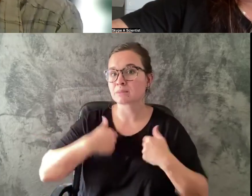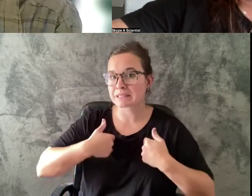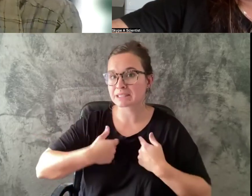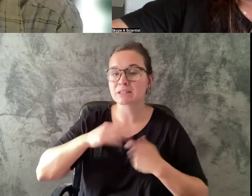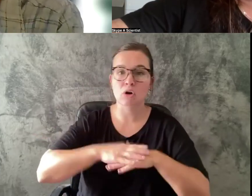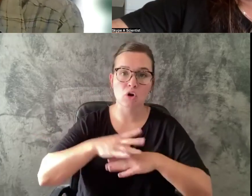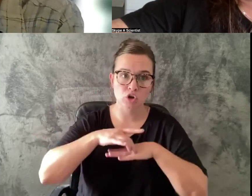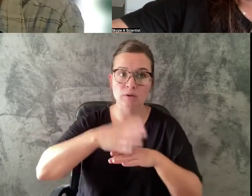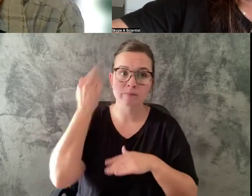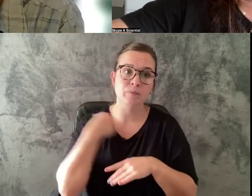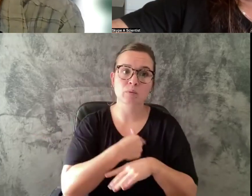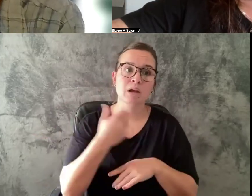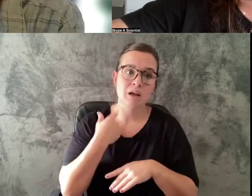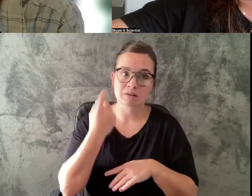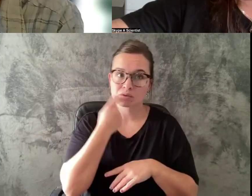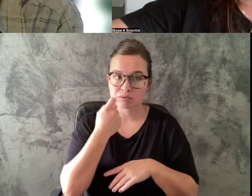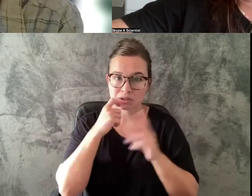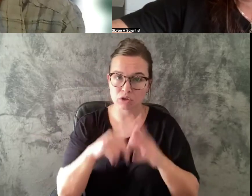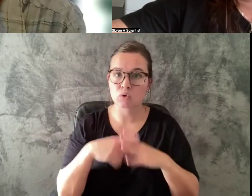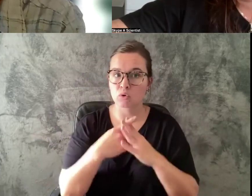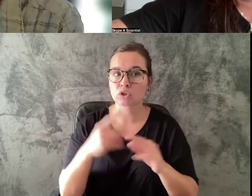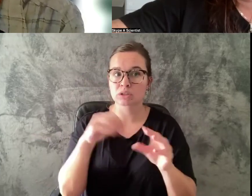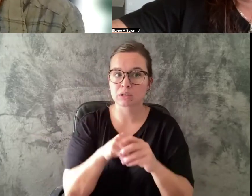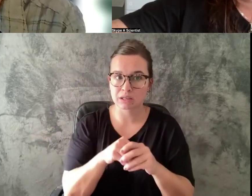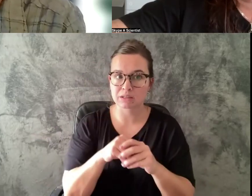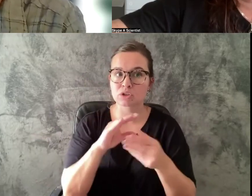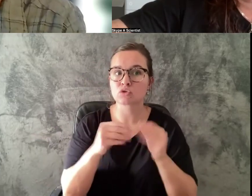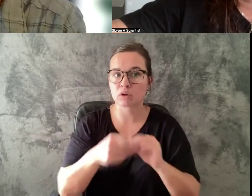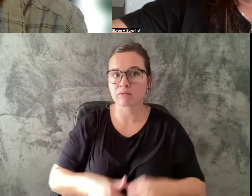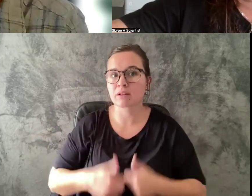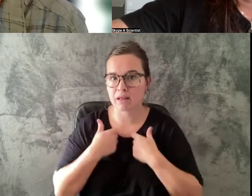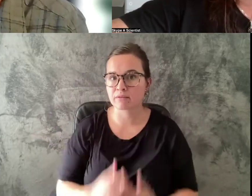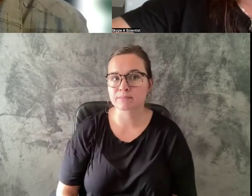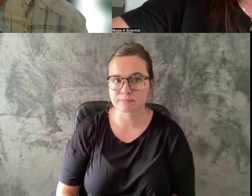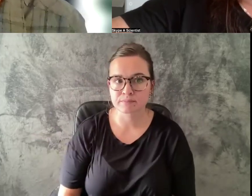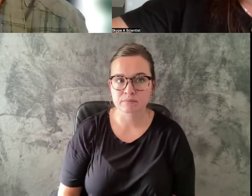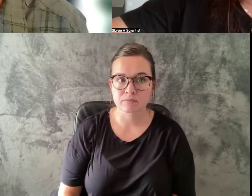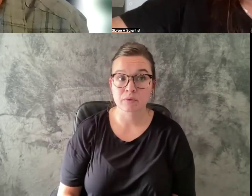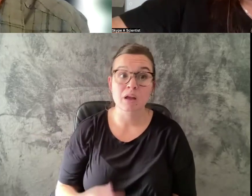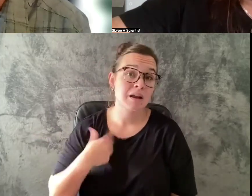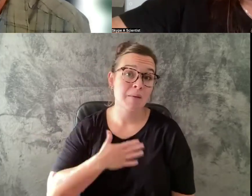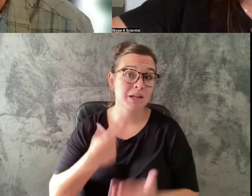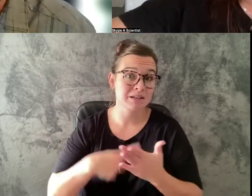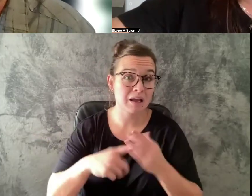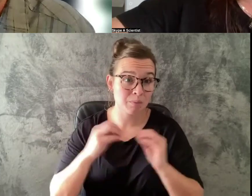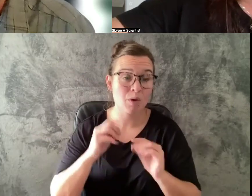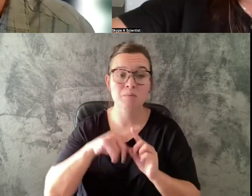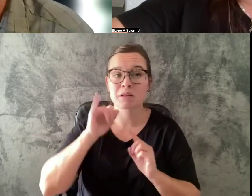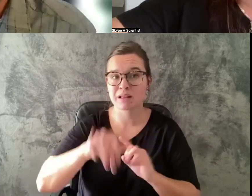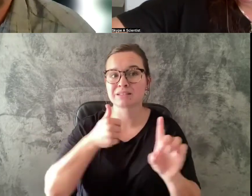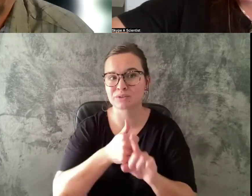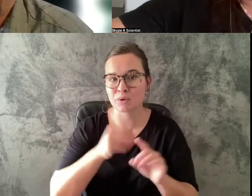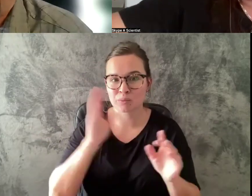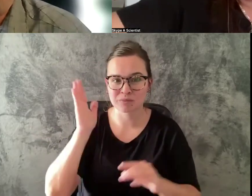very recent origin in the story of life on Earth. And I'm happy to talk more about that, but that's its own